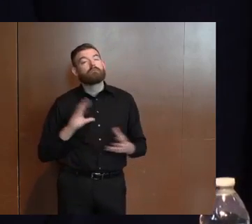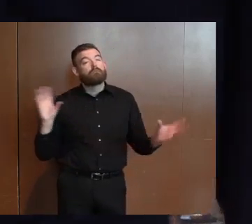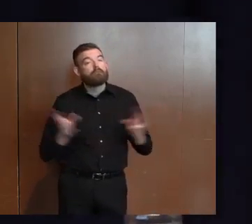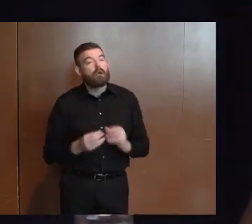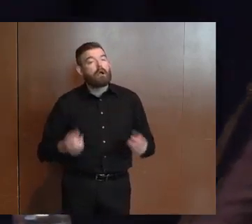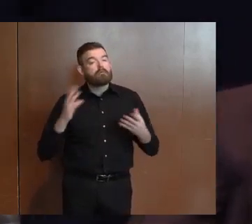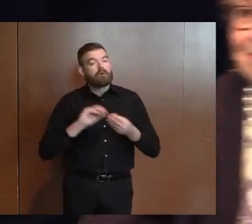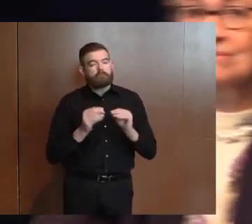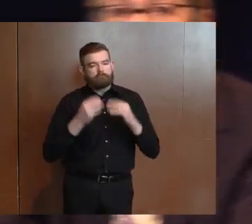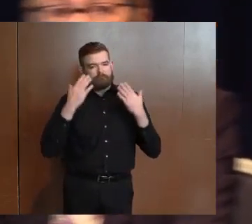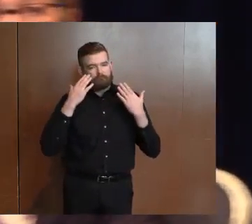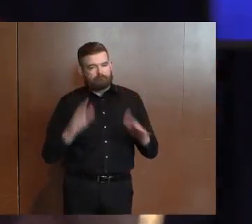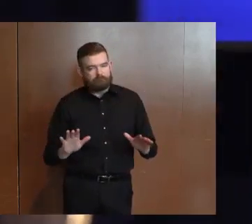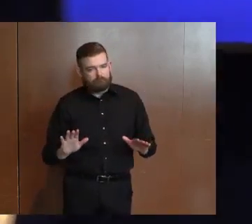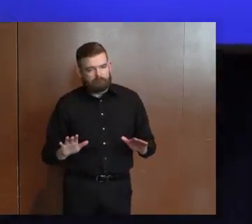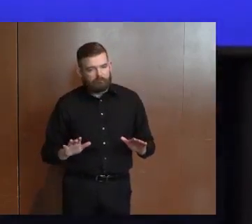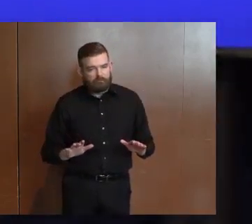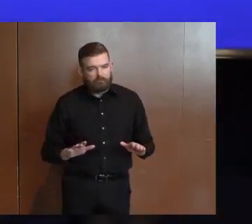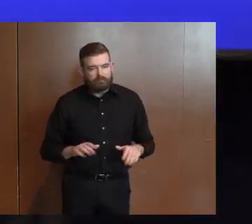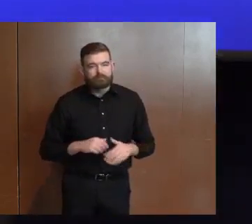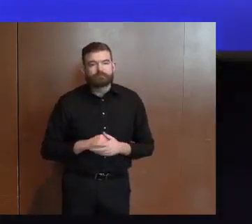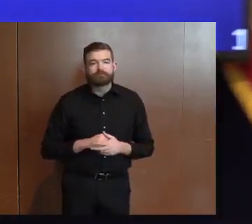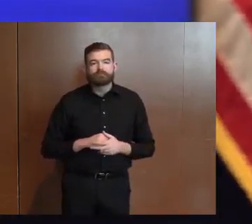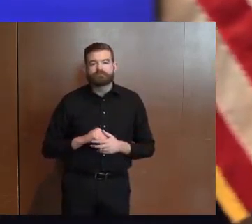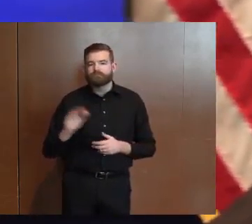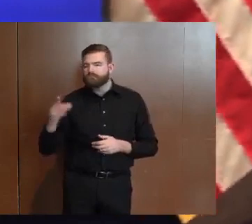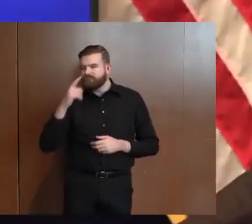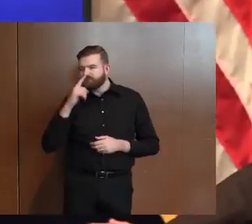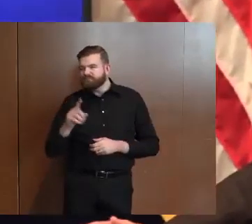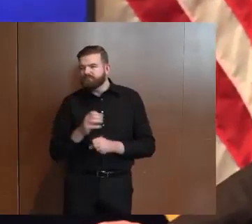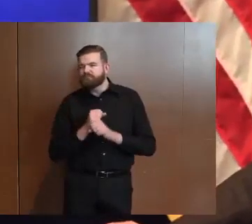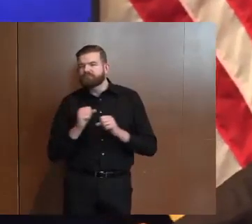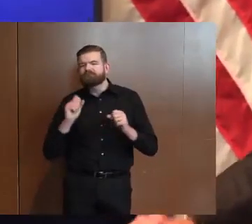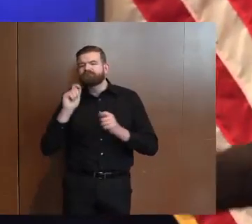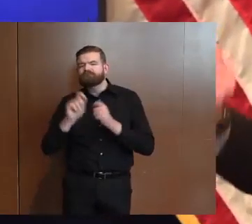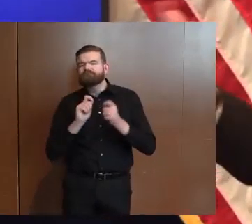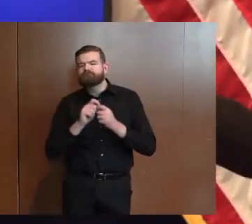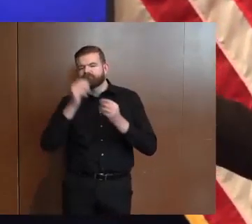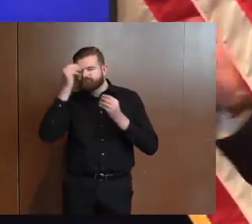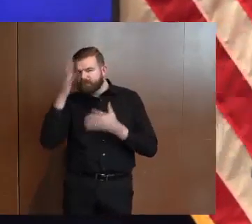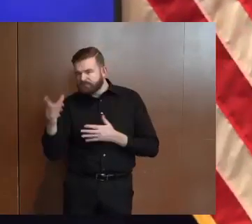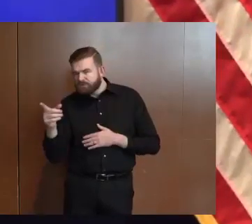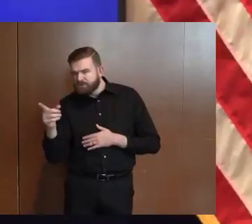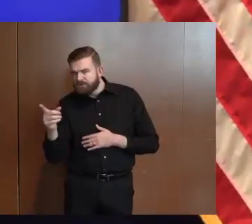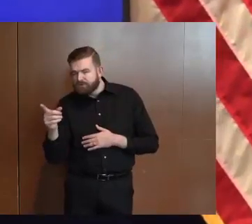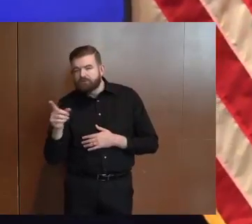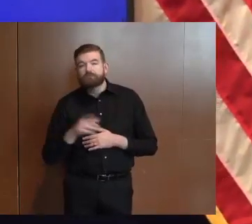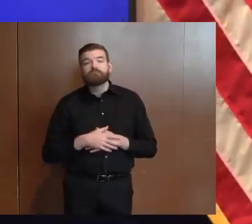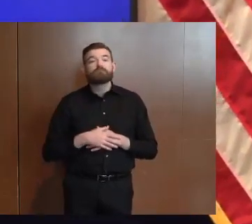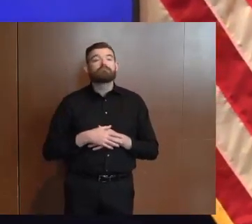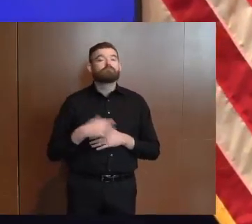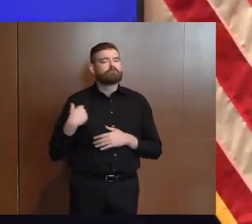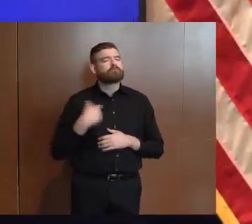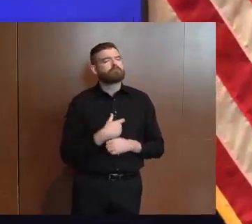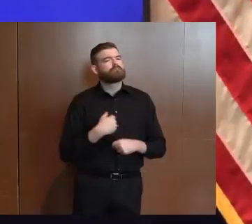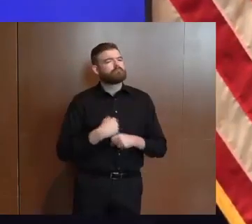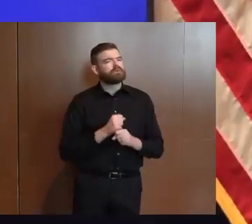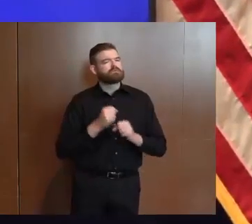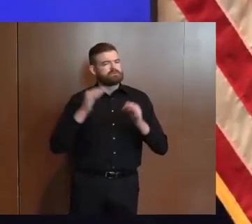Marcus Hicks and just get a more specific answer on that? Obviously, we take this, the decision was taken, as you know, in the county jails by